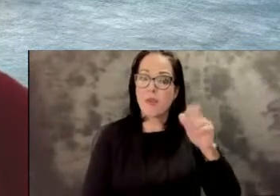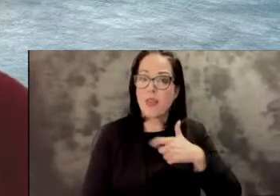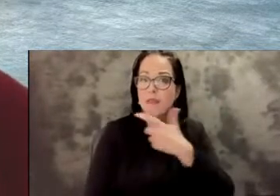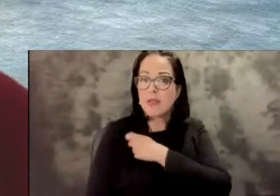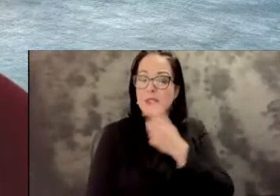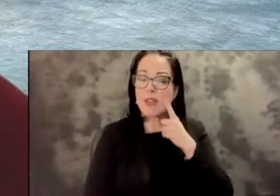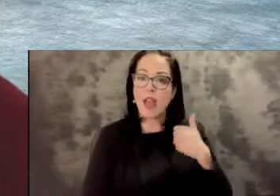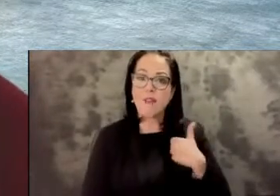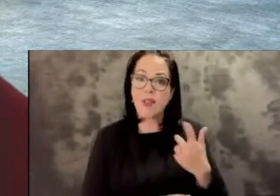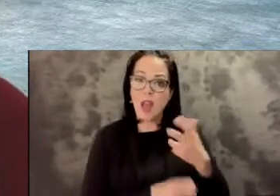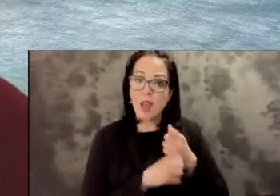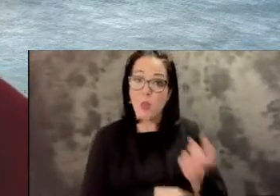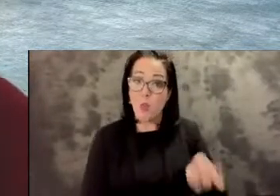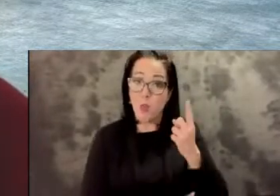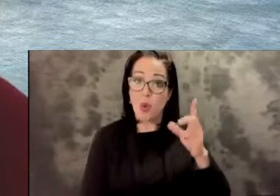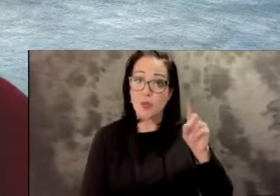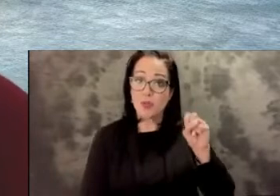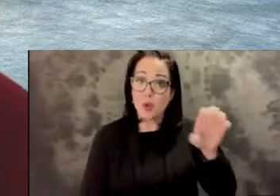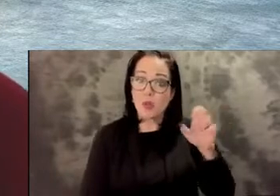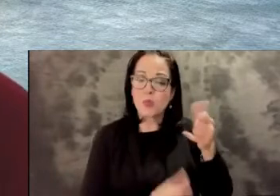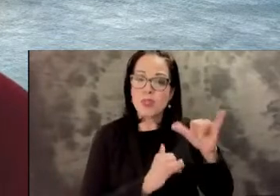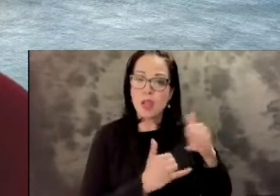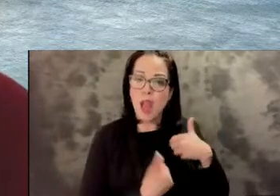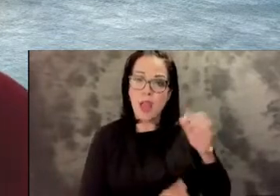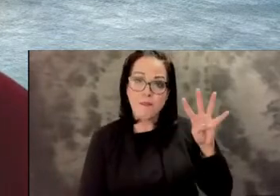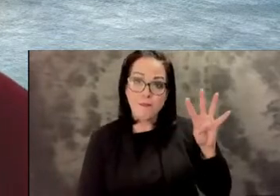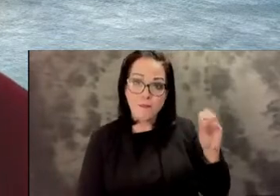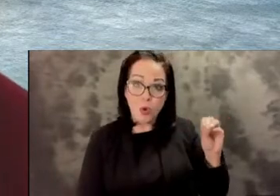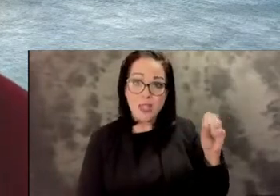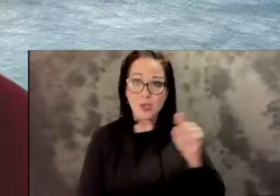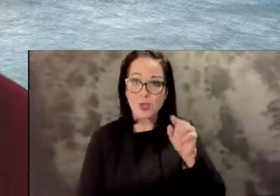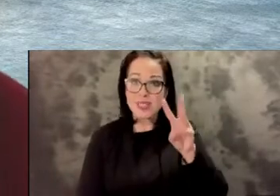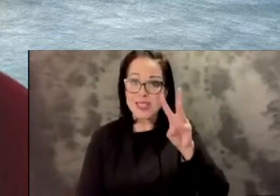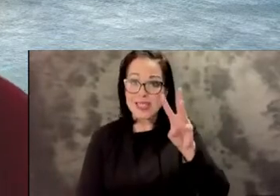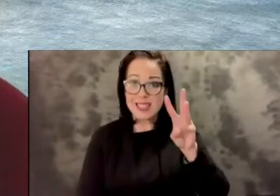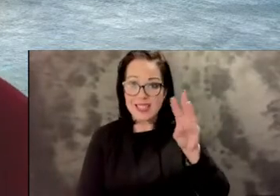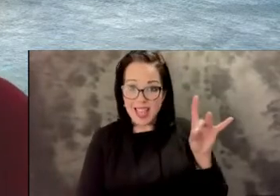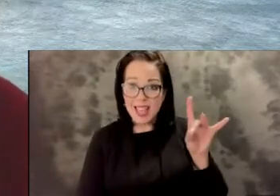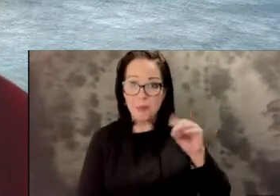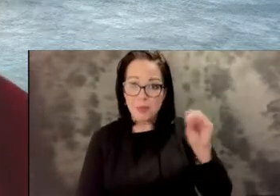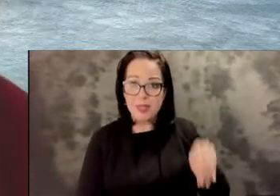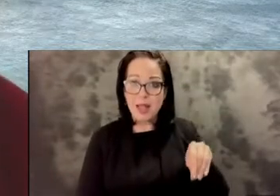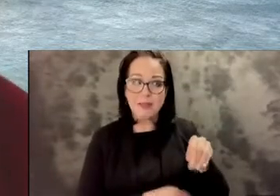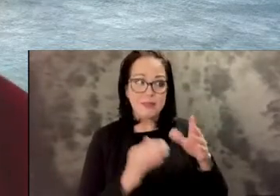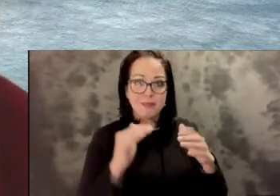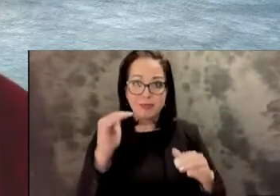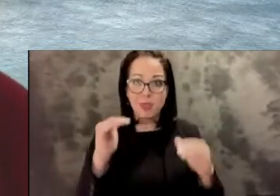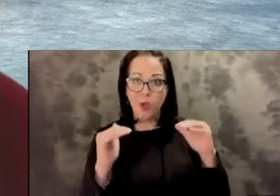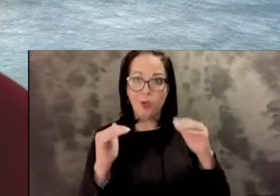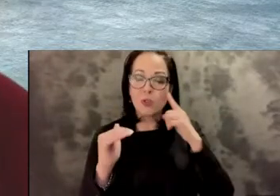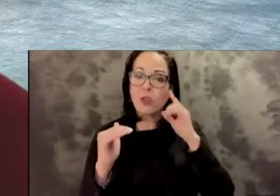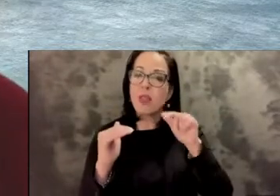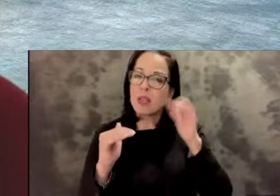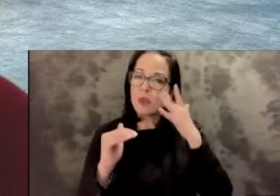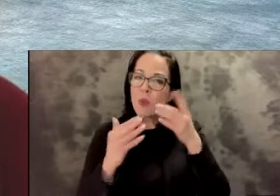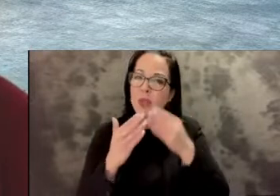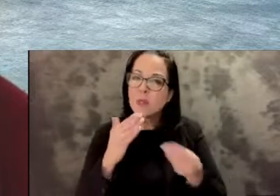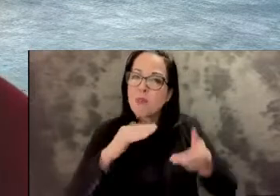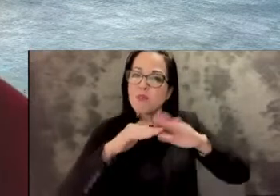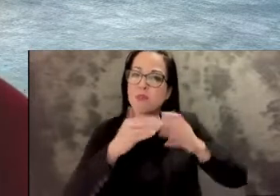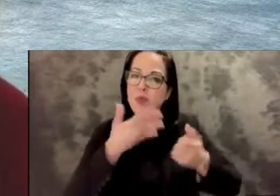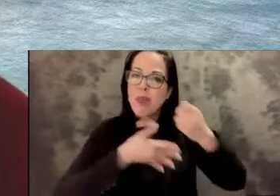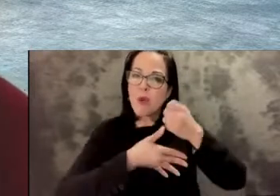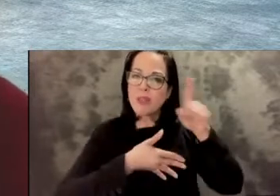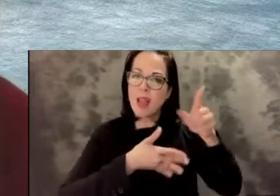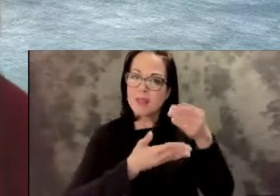of the vaccine, so we still have about 40 to 68% to go. And that's why we need to prioritize funding to reach the